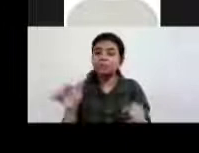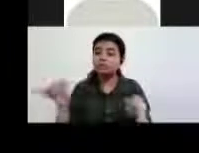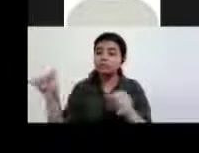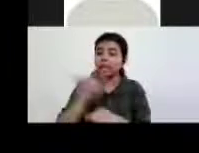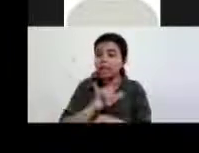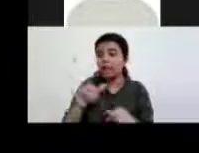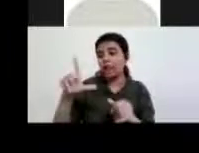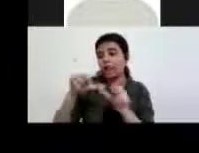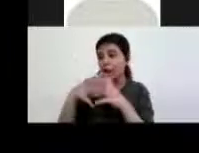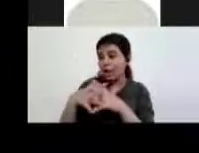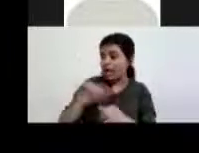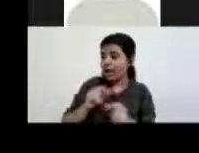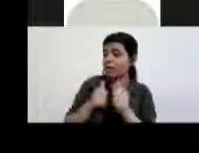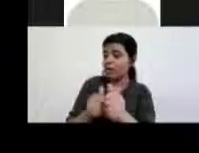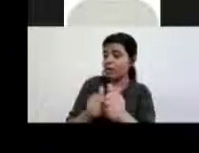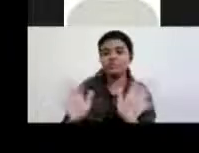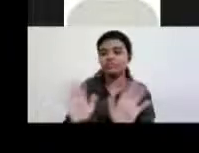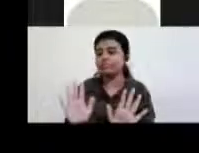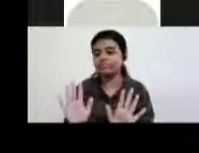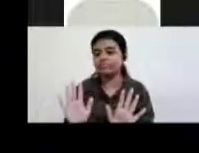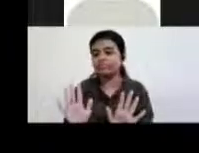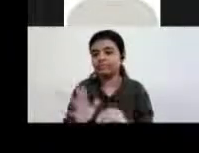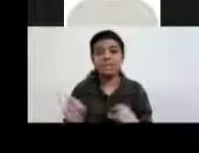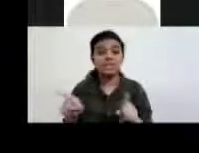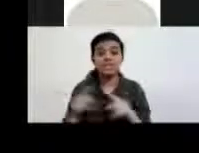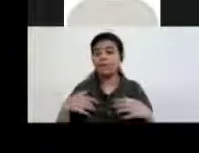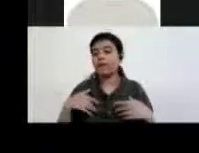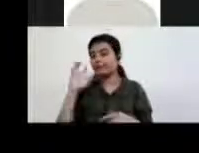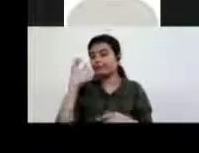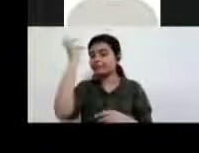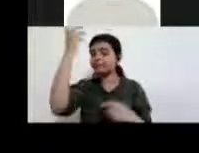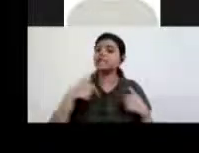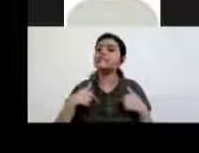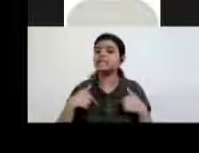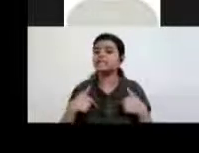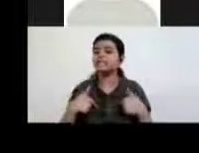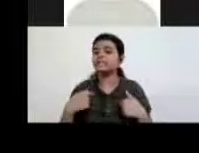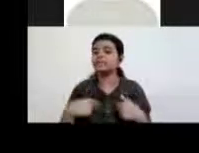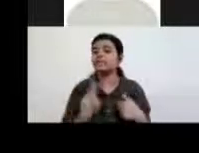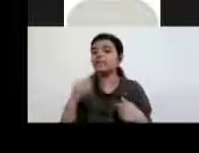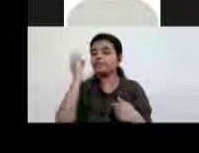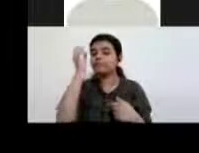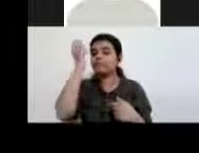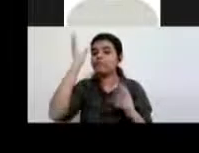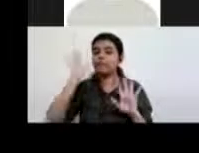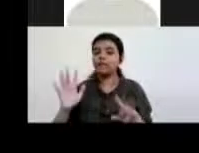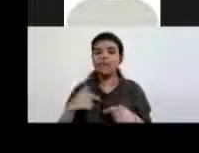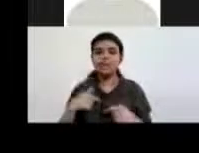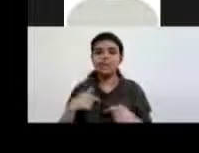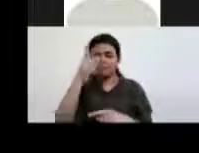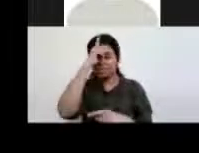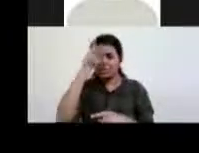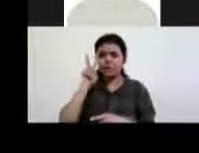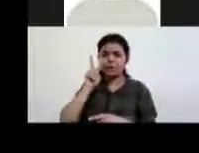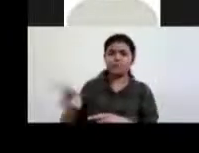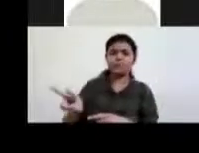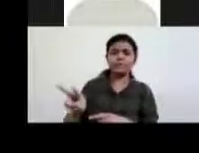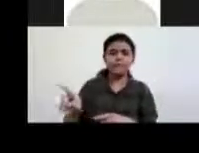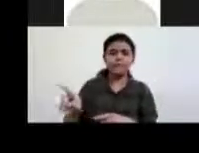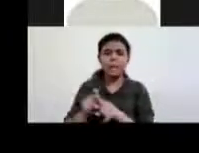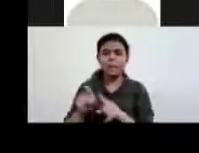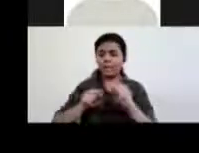like why I'm so like angry about it, is that Germany actually, when we are looking at the statistics